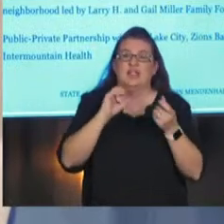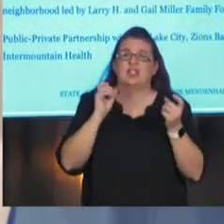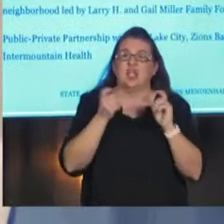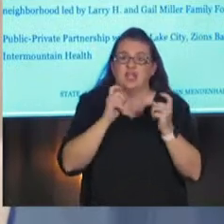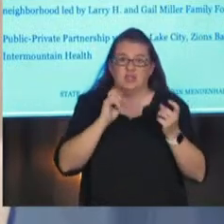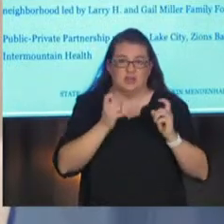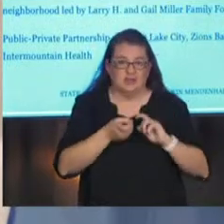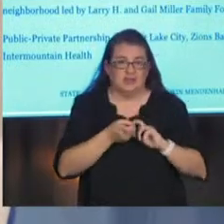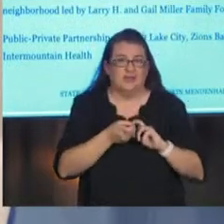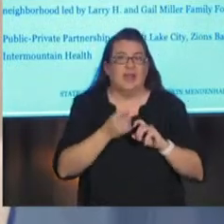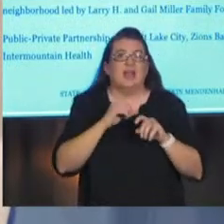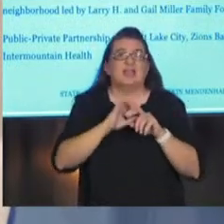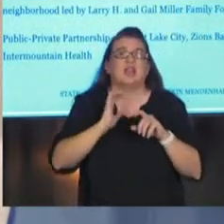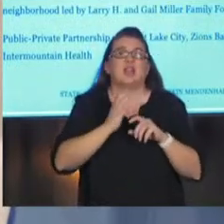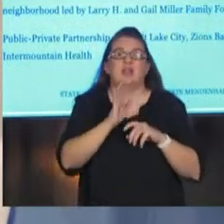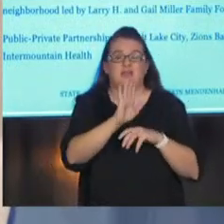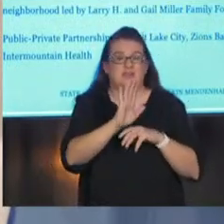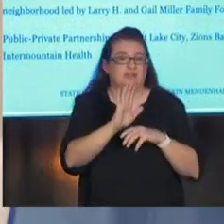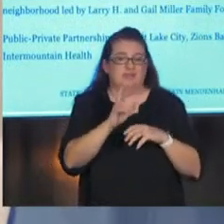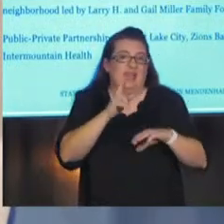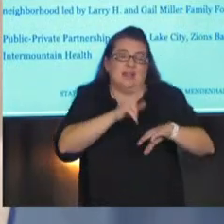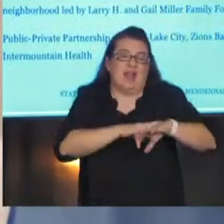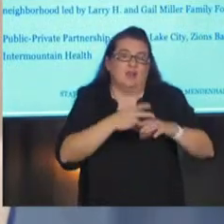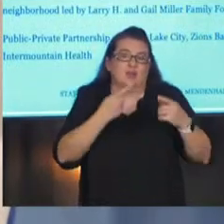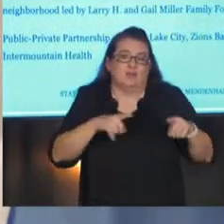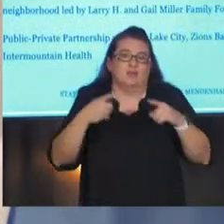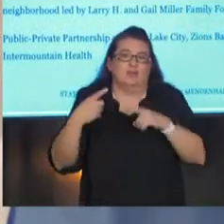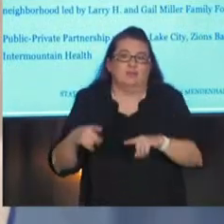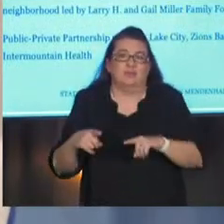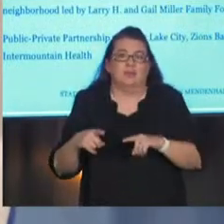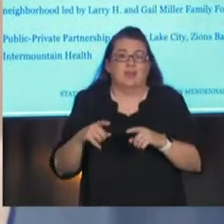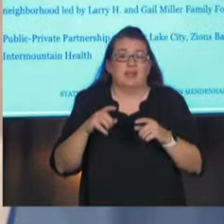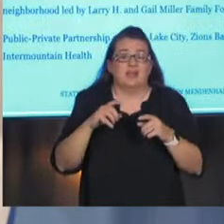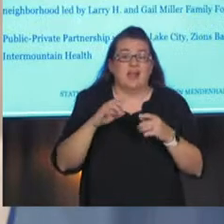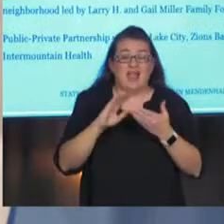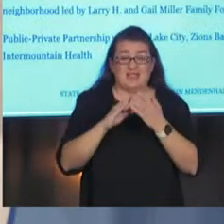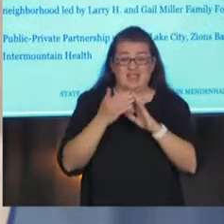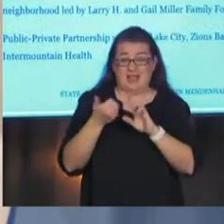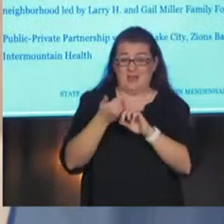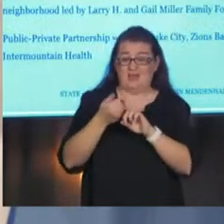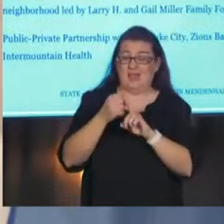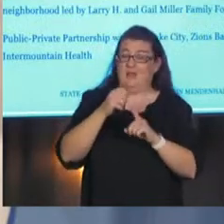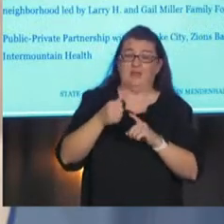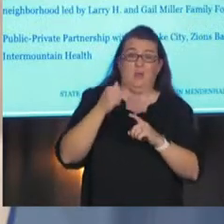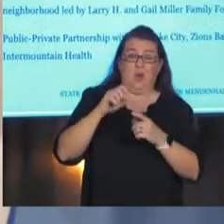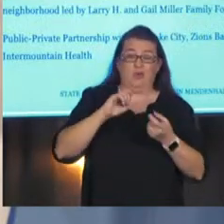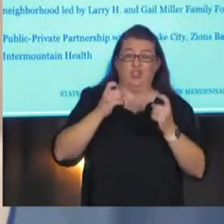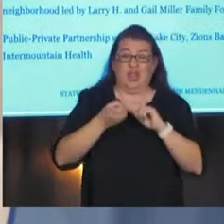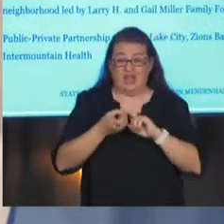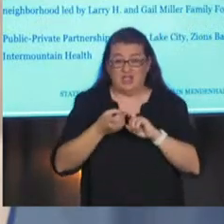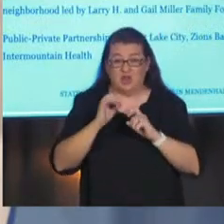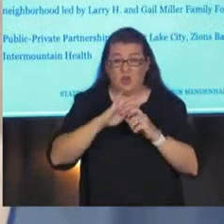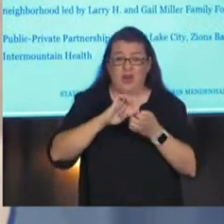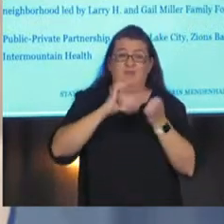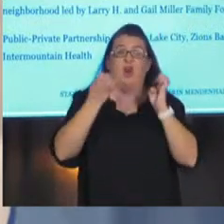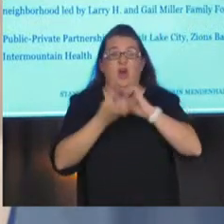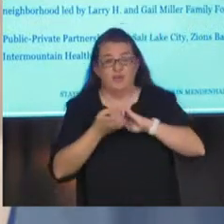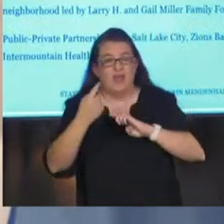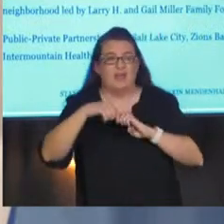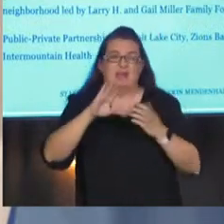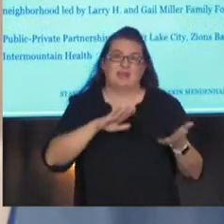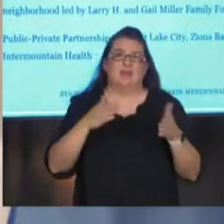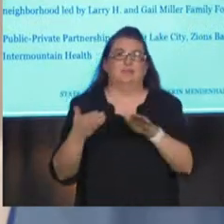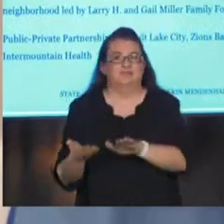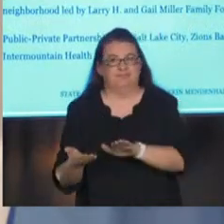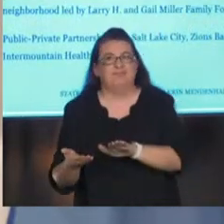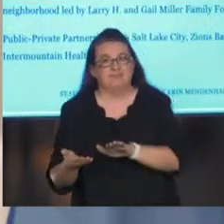changing. It's in our nature. Actually, cities that don't change and don't adapt or evolve, they die. Reinvention